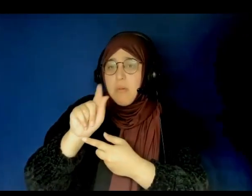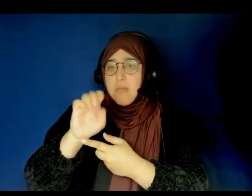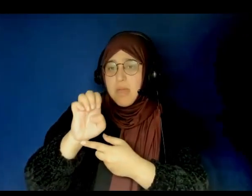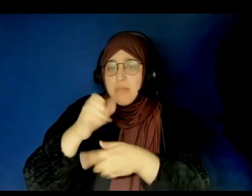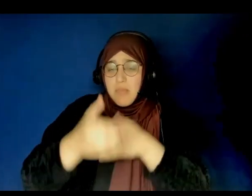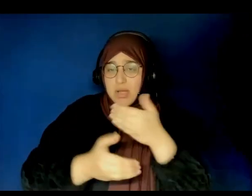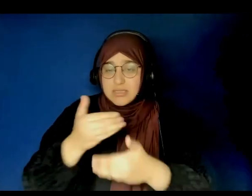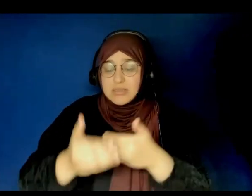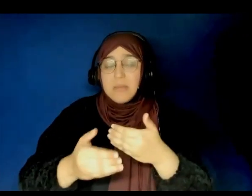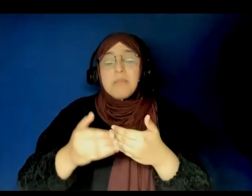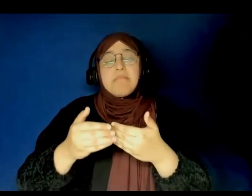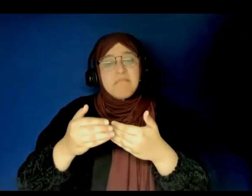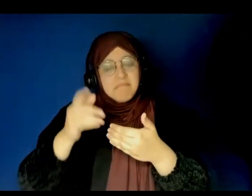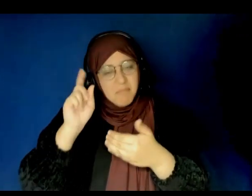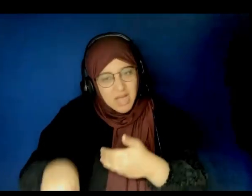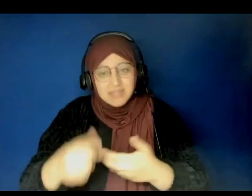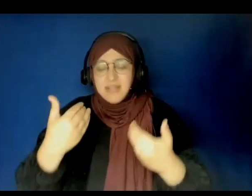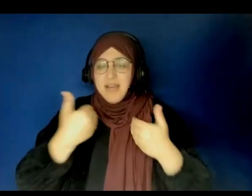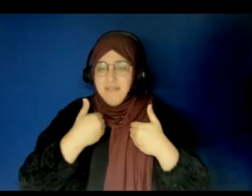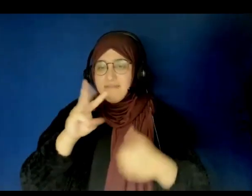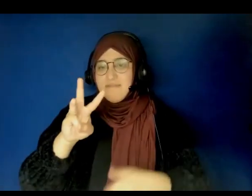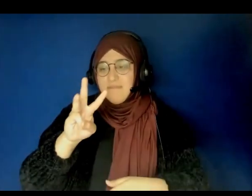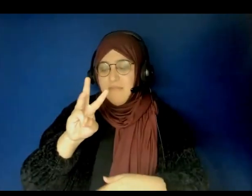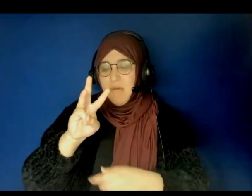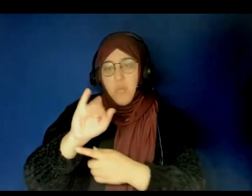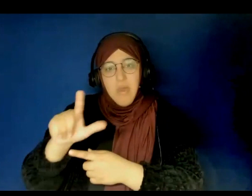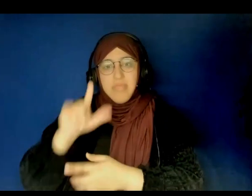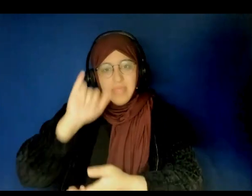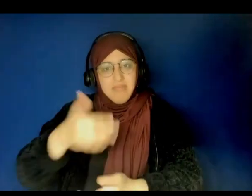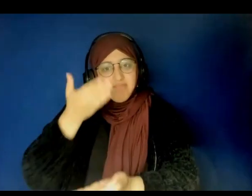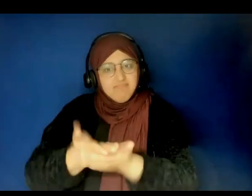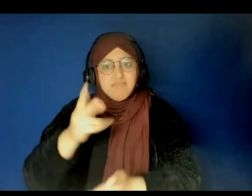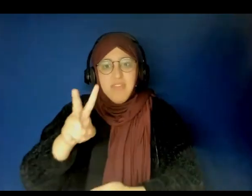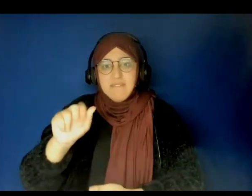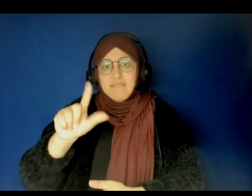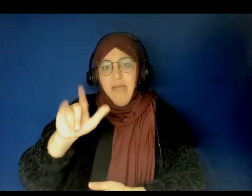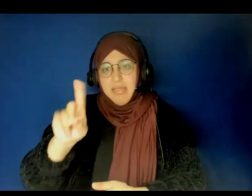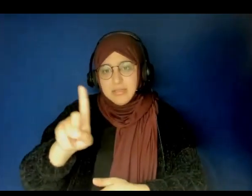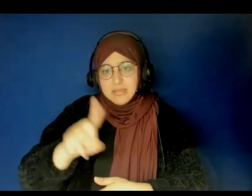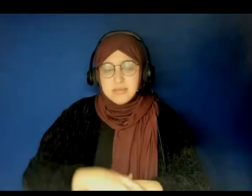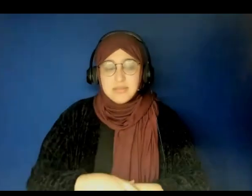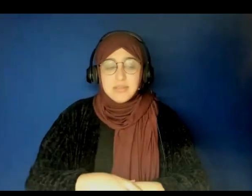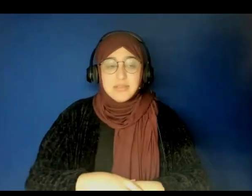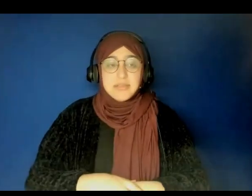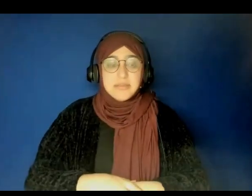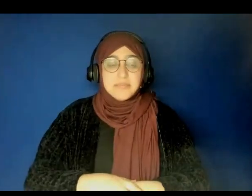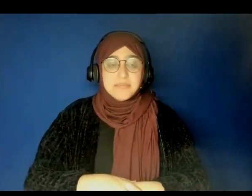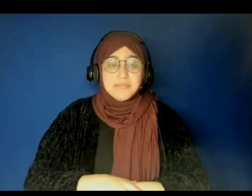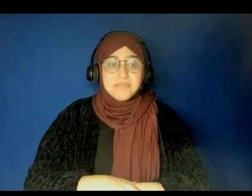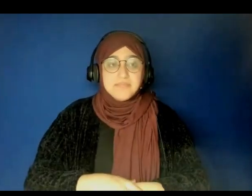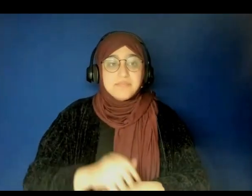will. Another document that's important that may not